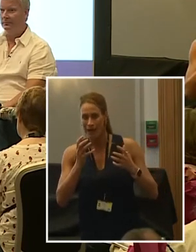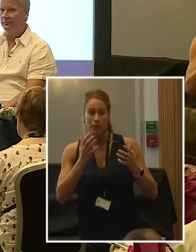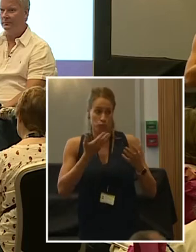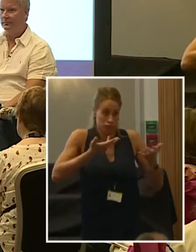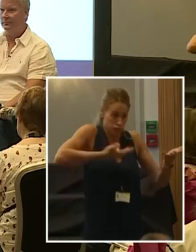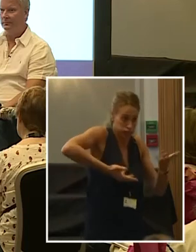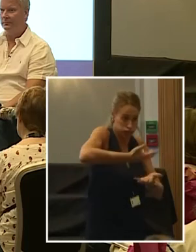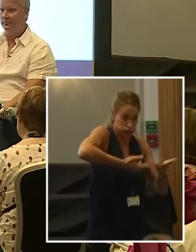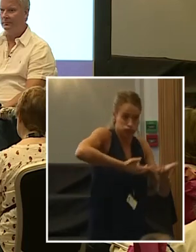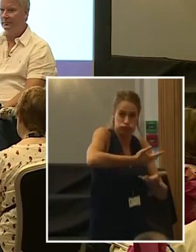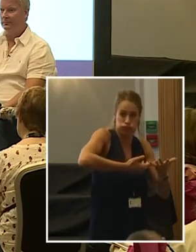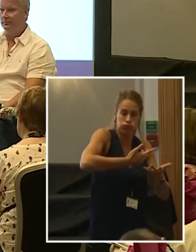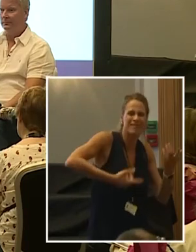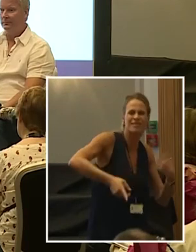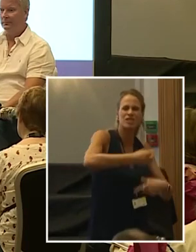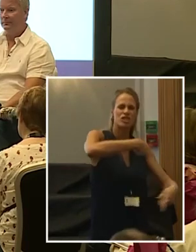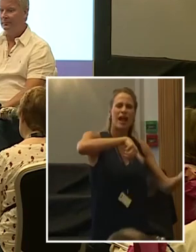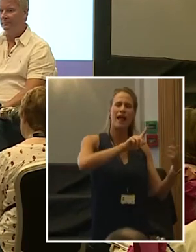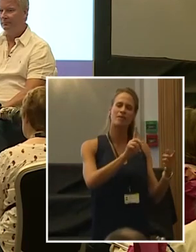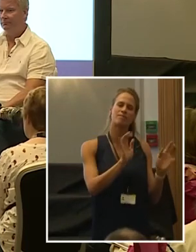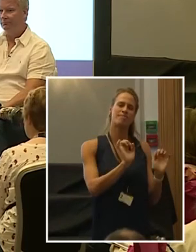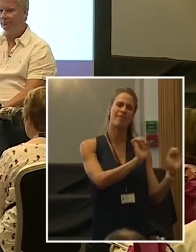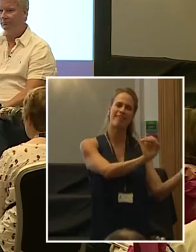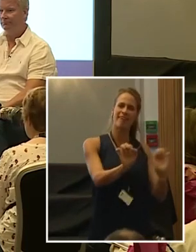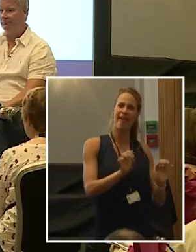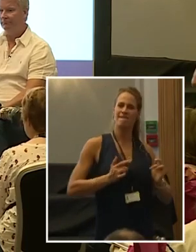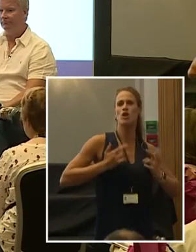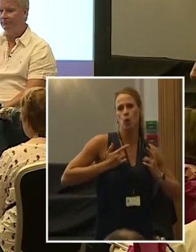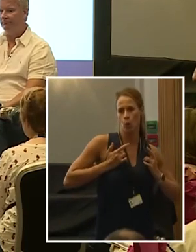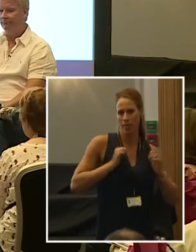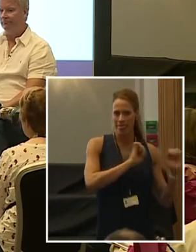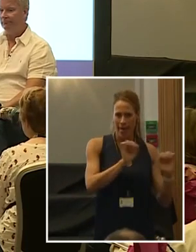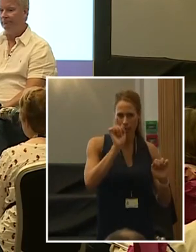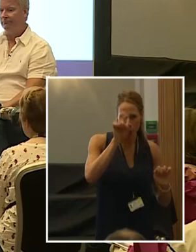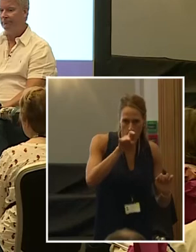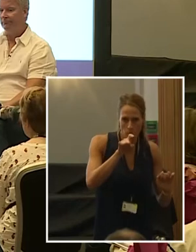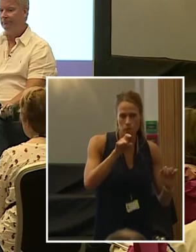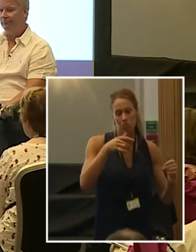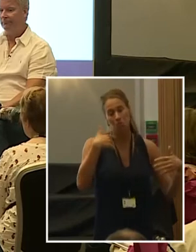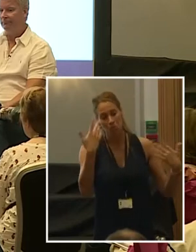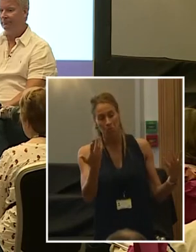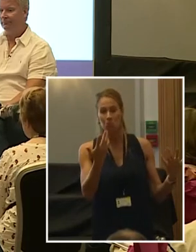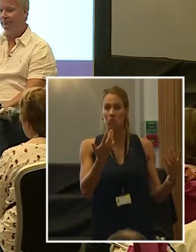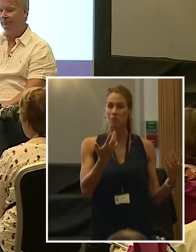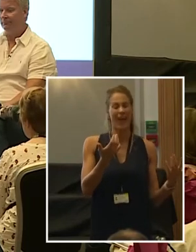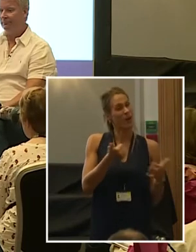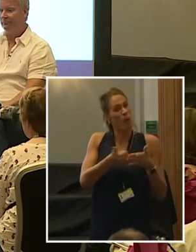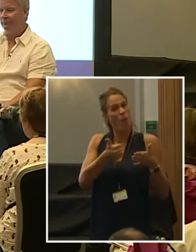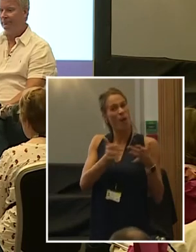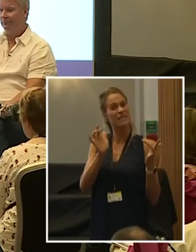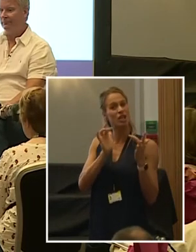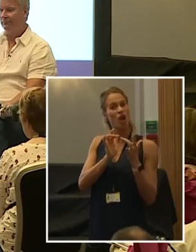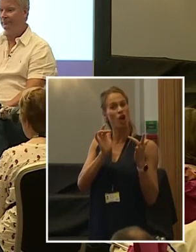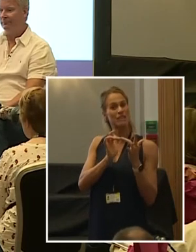can always find other points of views in other people. And yes, always contact us.